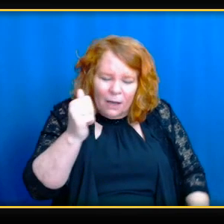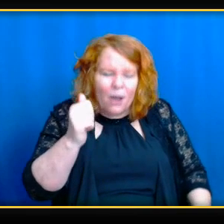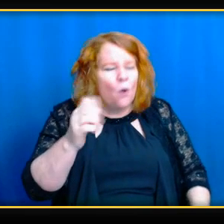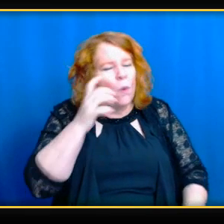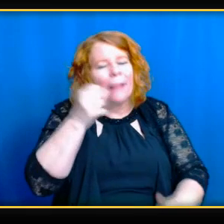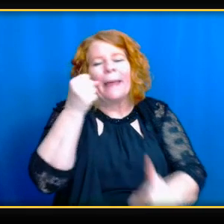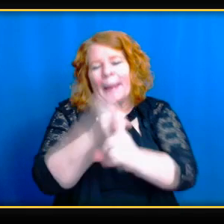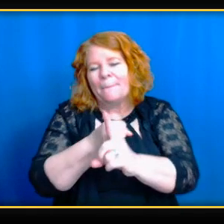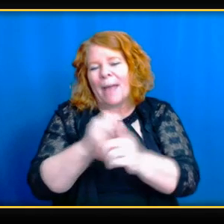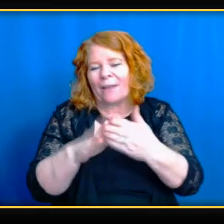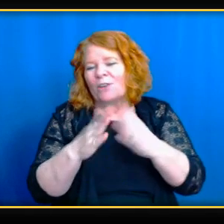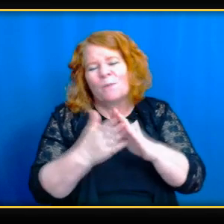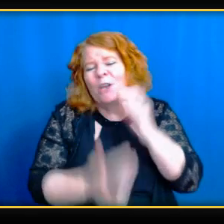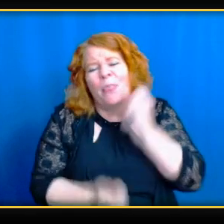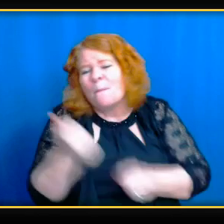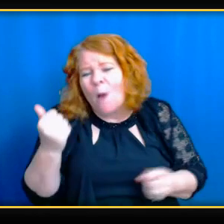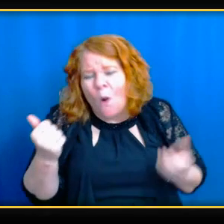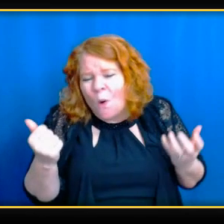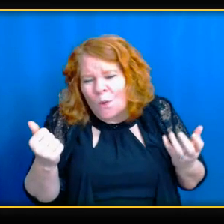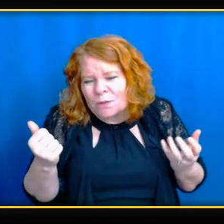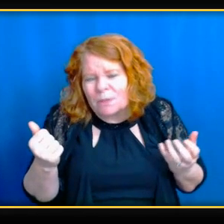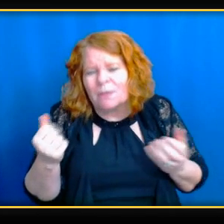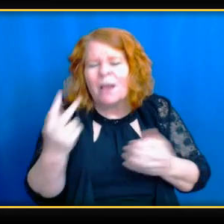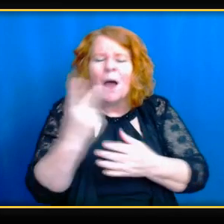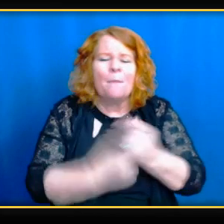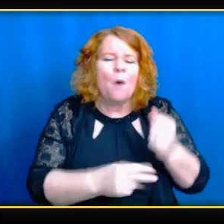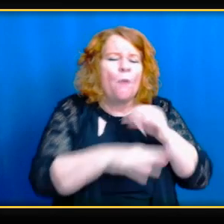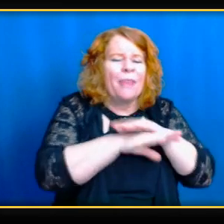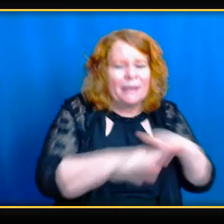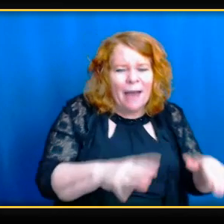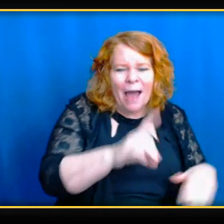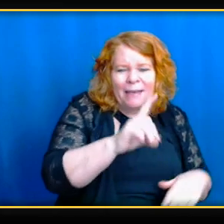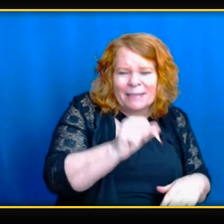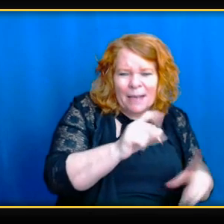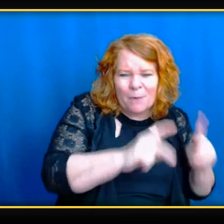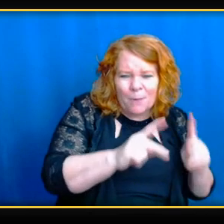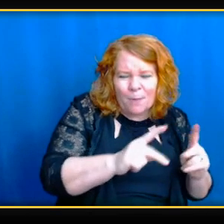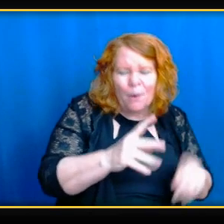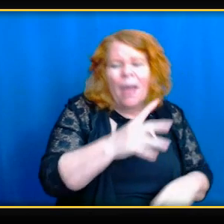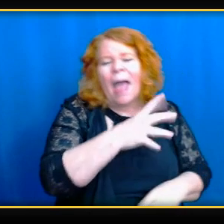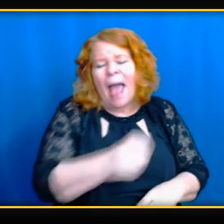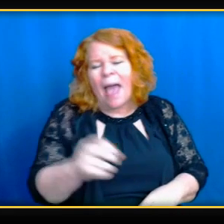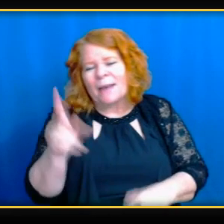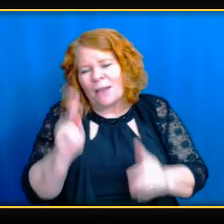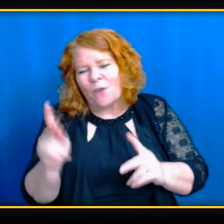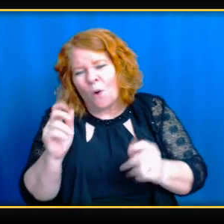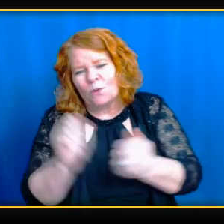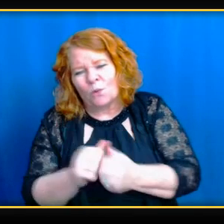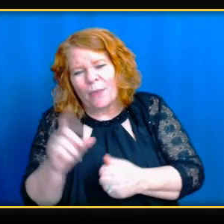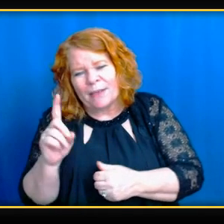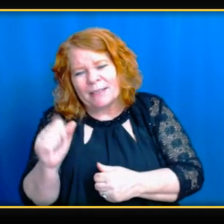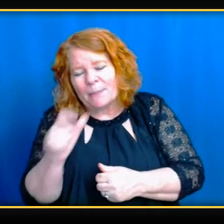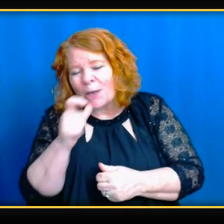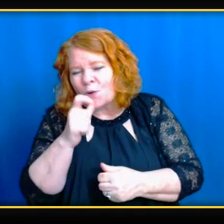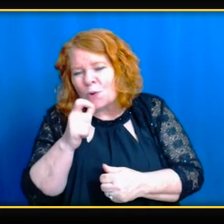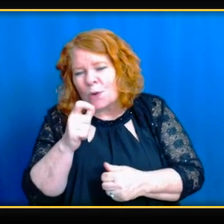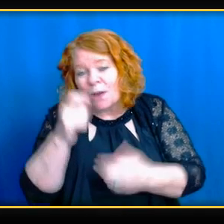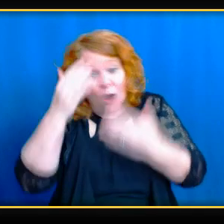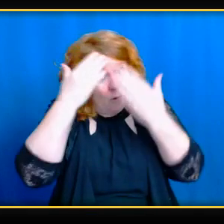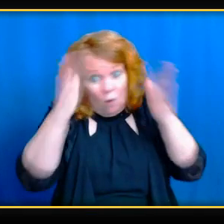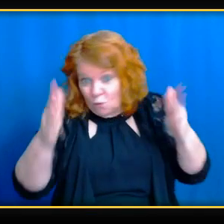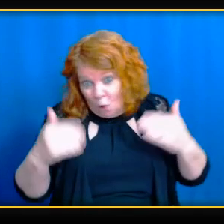at large, both non-disabled people and those with disabilities who either don't know they have a